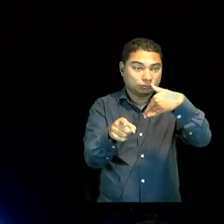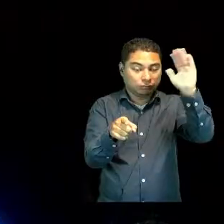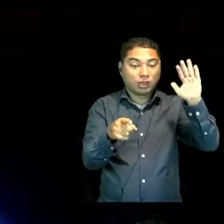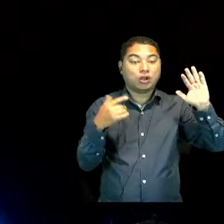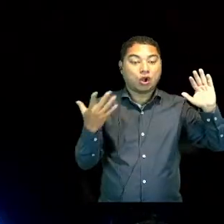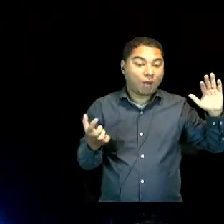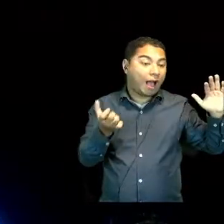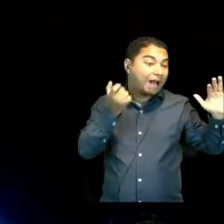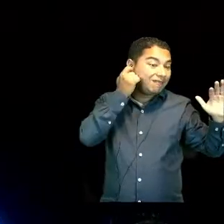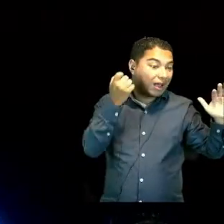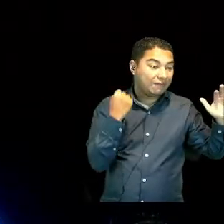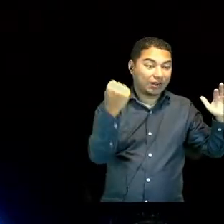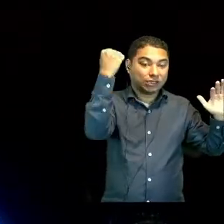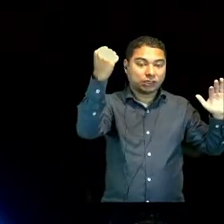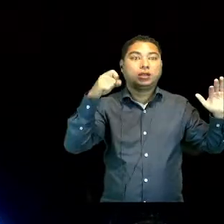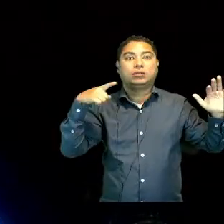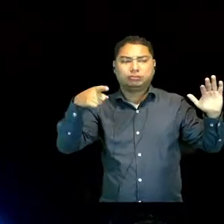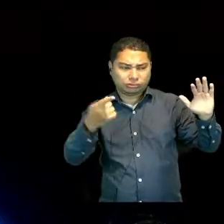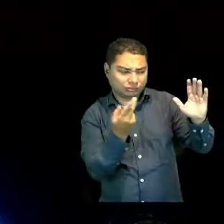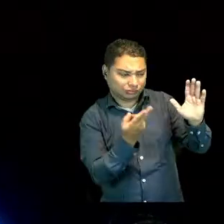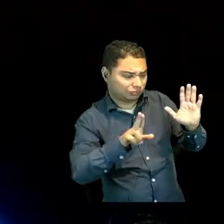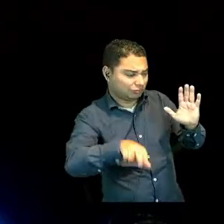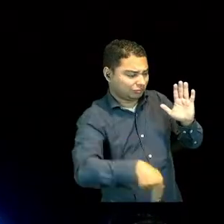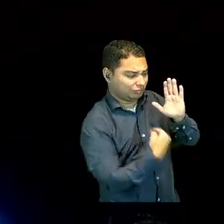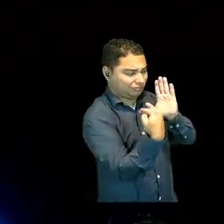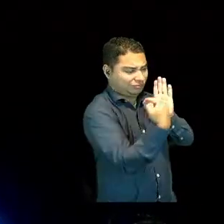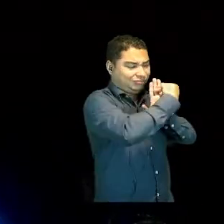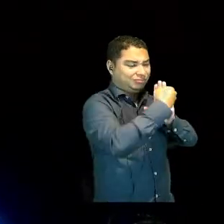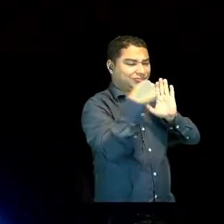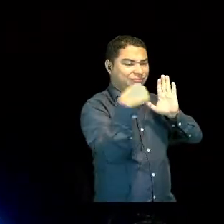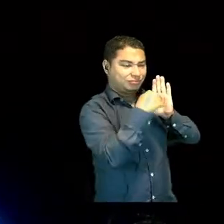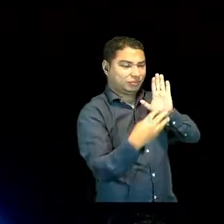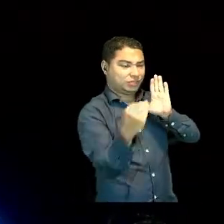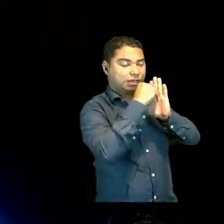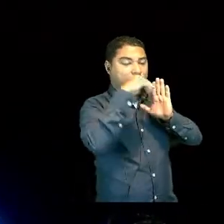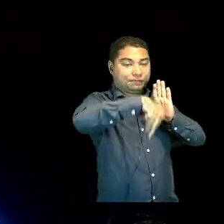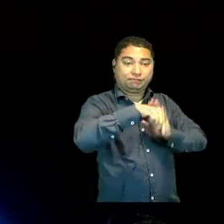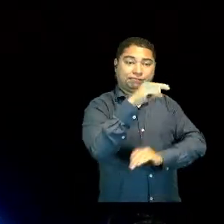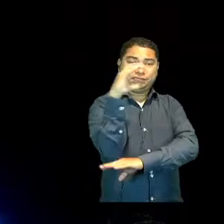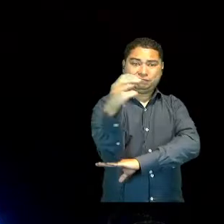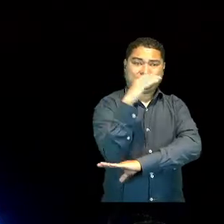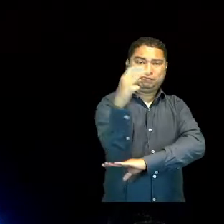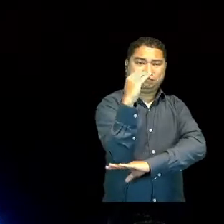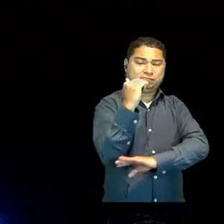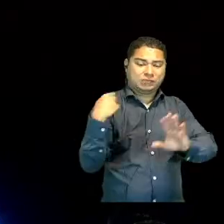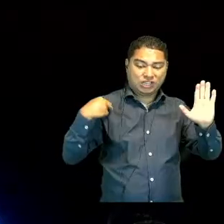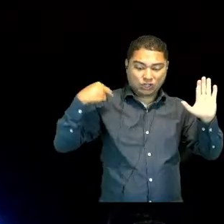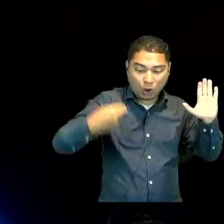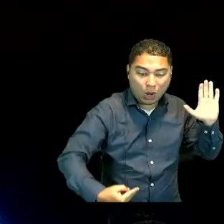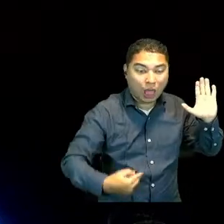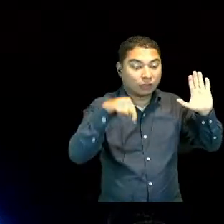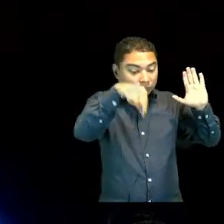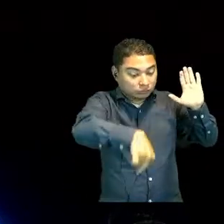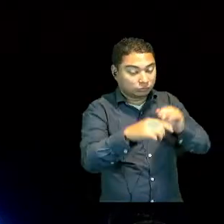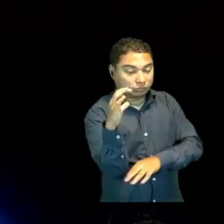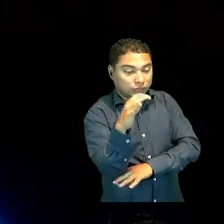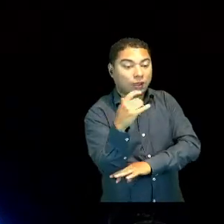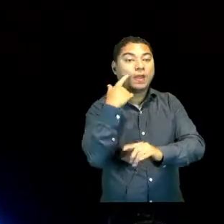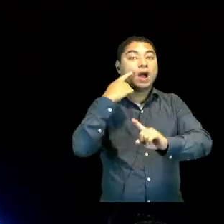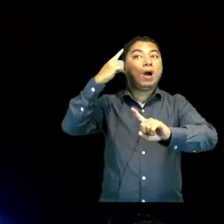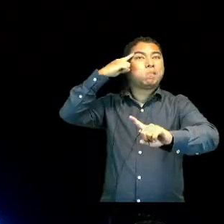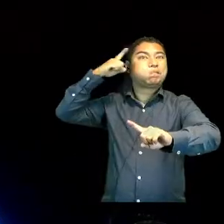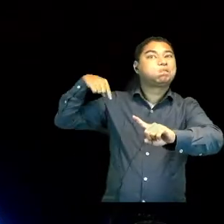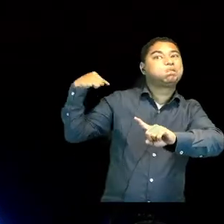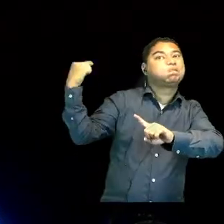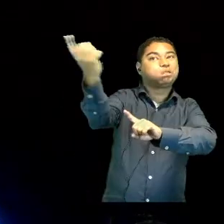the history of this country and the history of the world as most of the globe's, as one